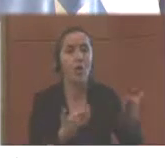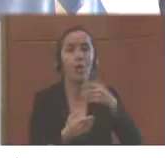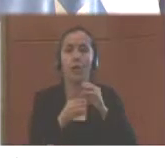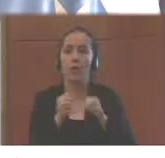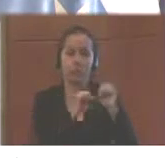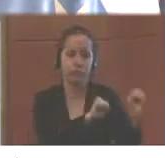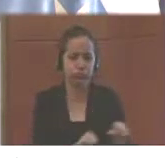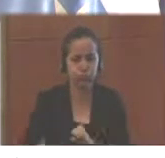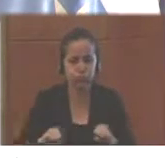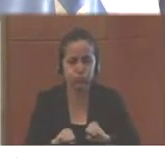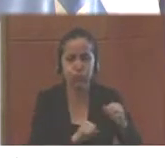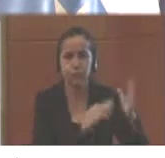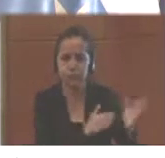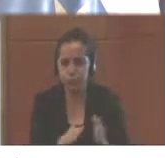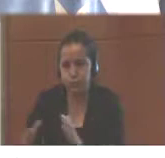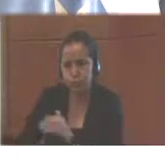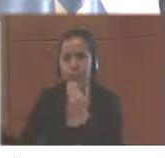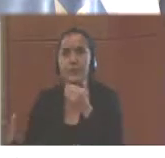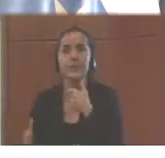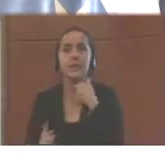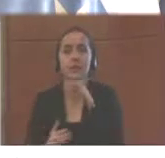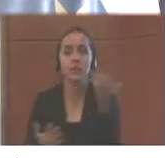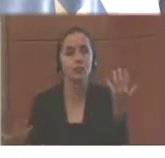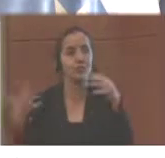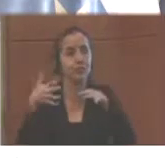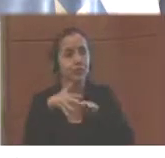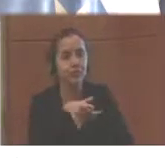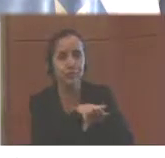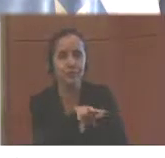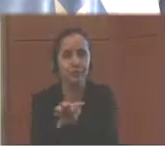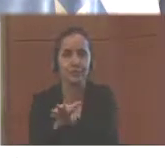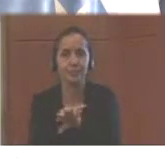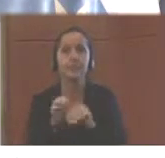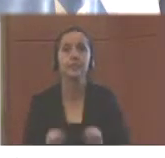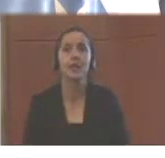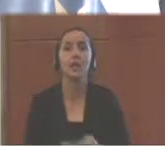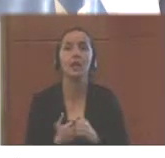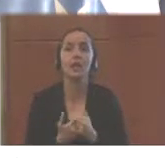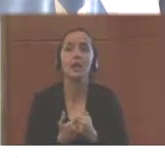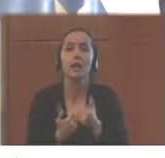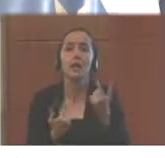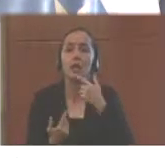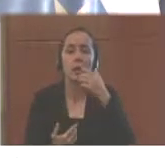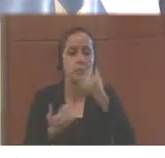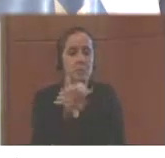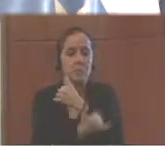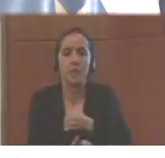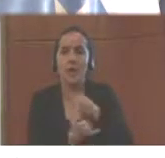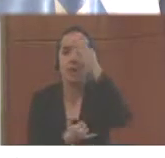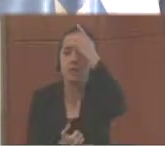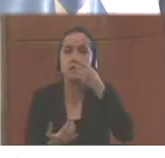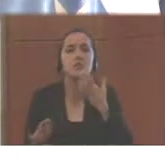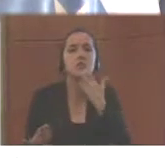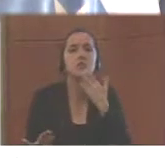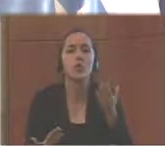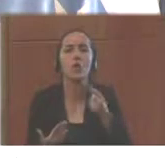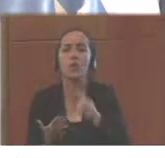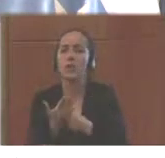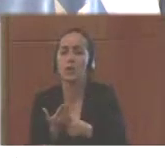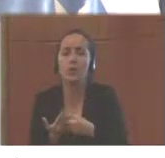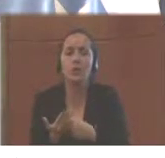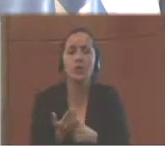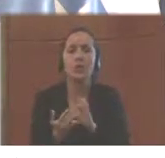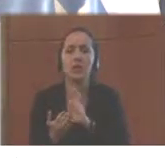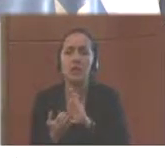the promotion of activities that are allowing us to broaden the scope of action. The decision of the countries of